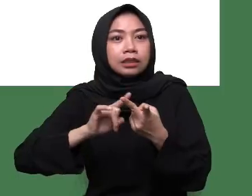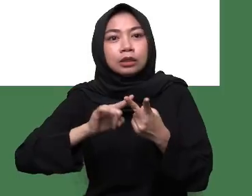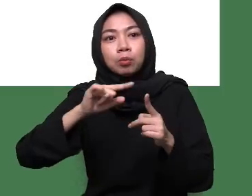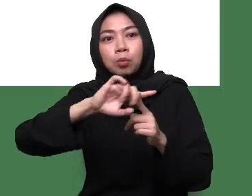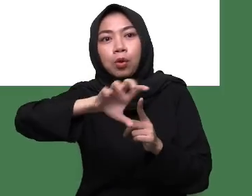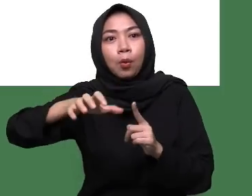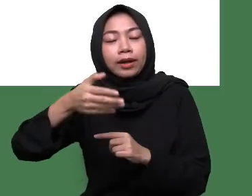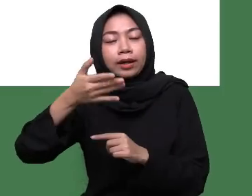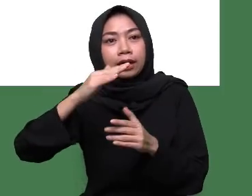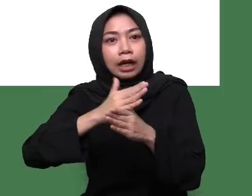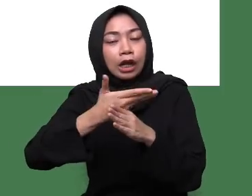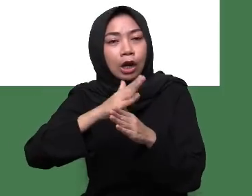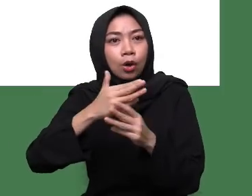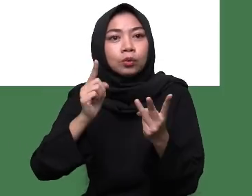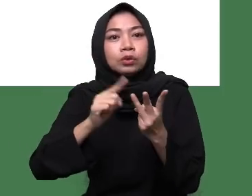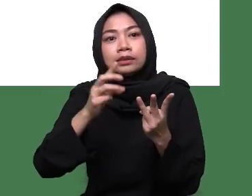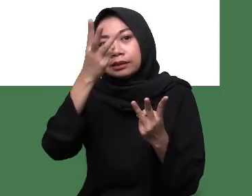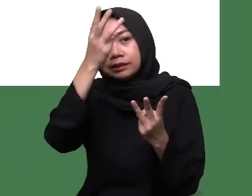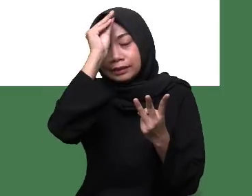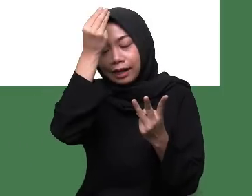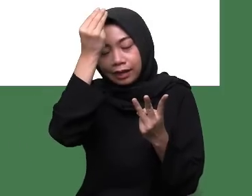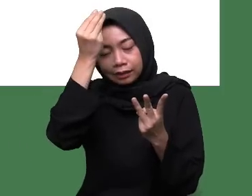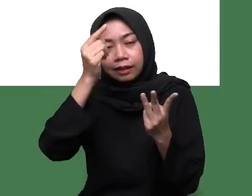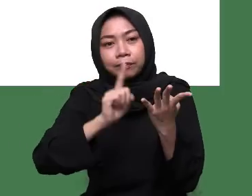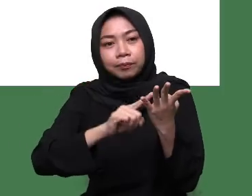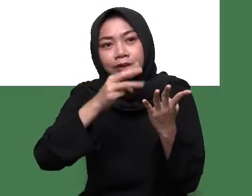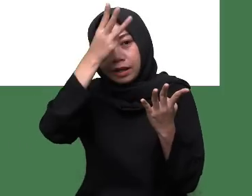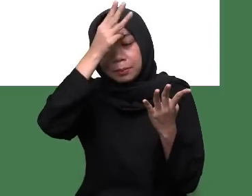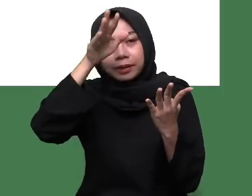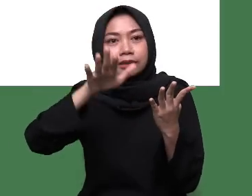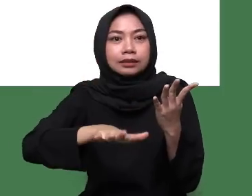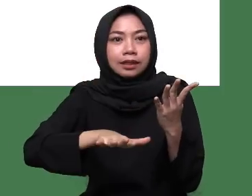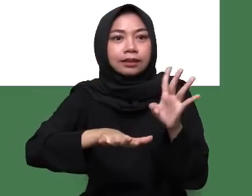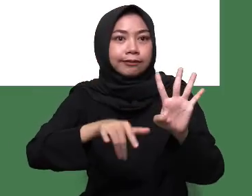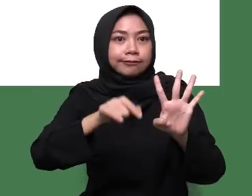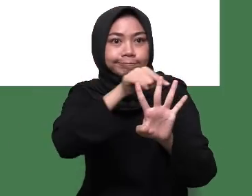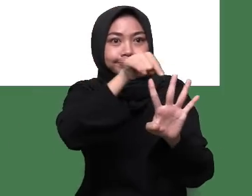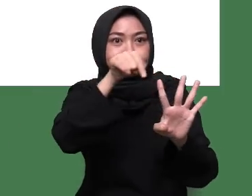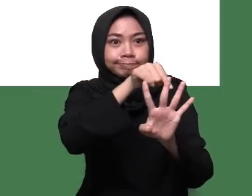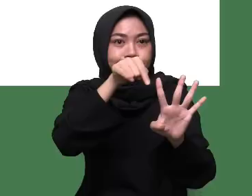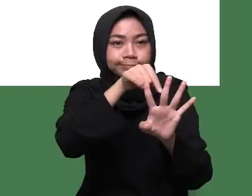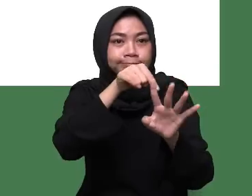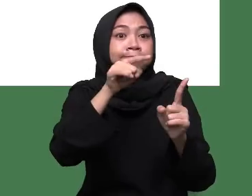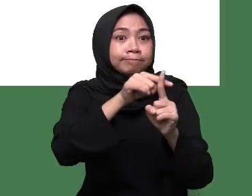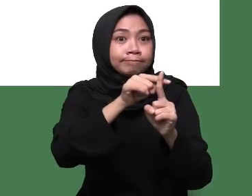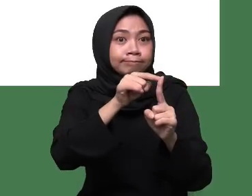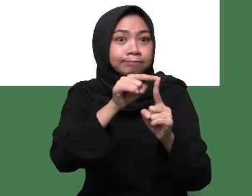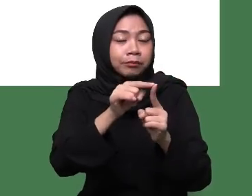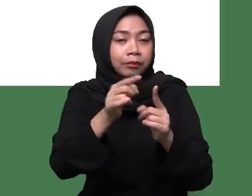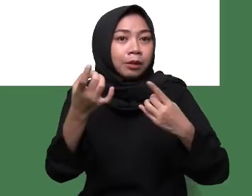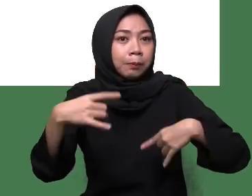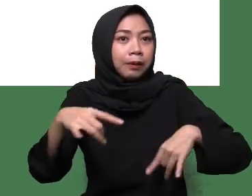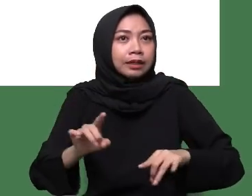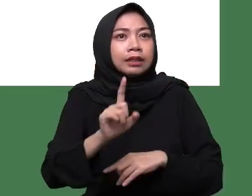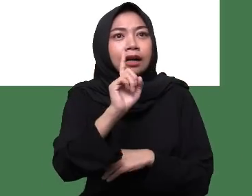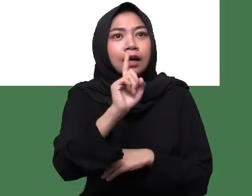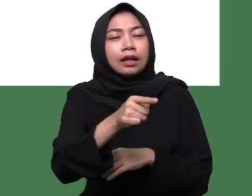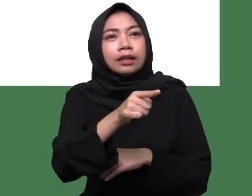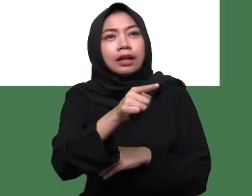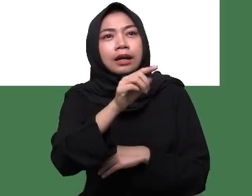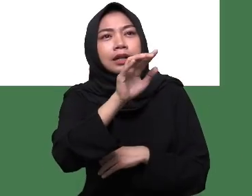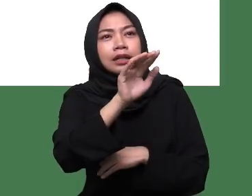Riau, DKI Jakarta, and South Kalimantan. In Bali province, there are